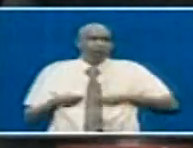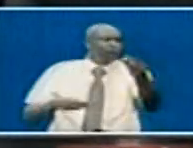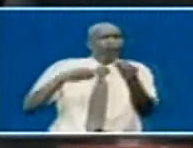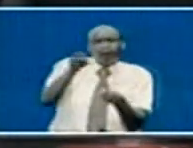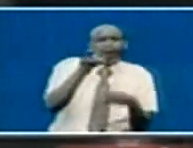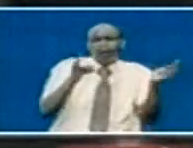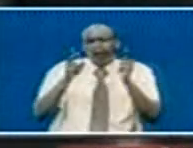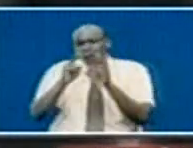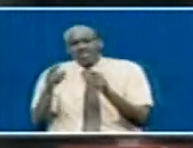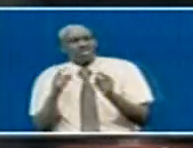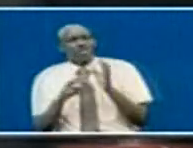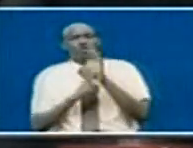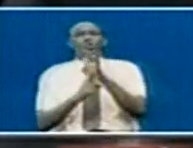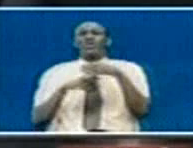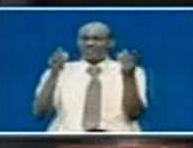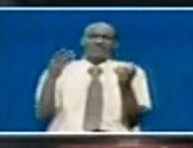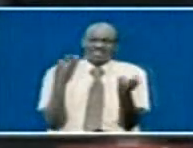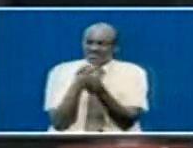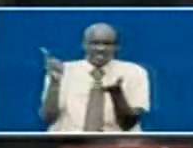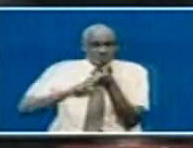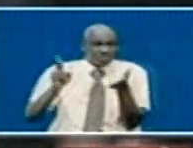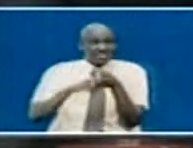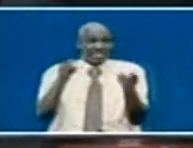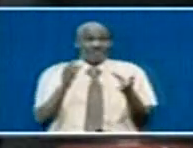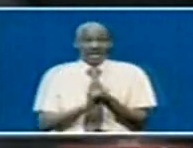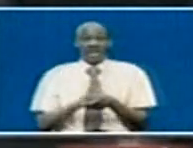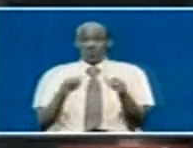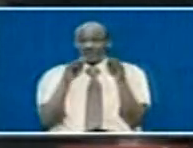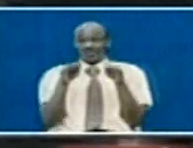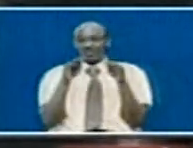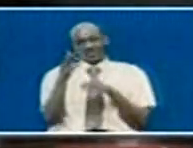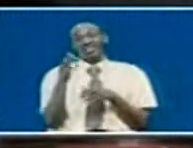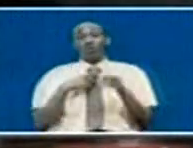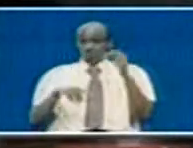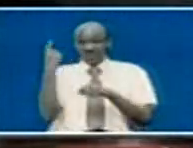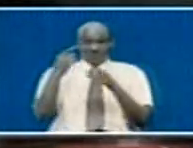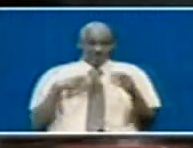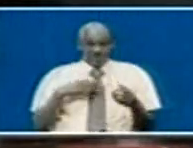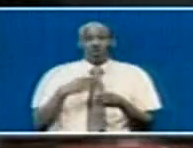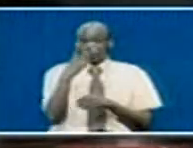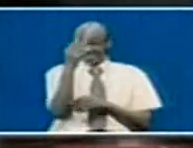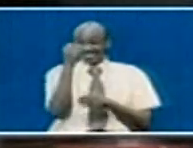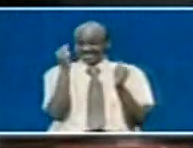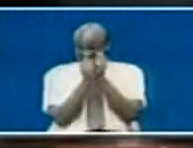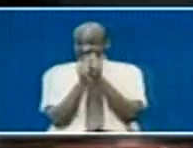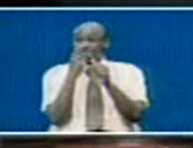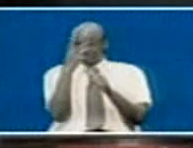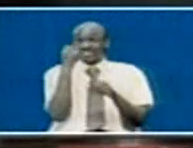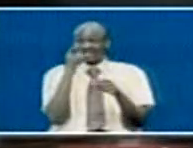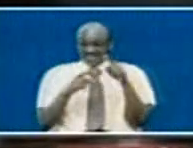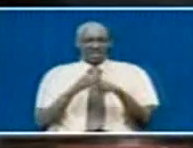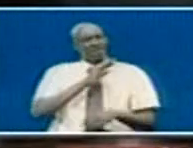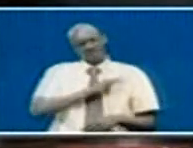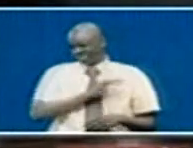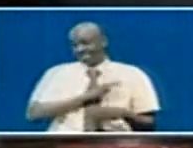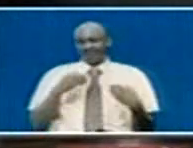distribute clothes, they distribute resources, and they win the population to their side. And they're willing to wait 10, 20 years. And they are patient enough